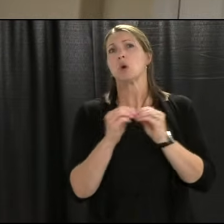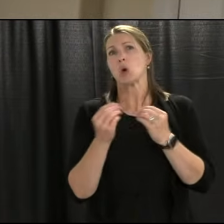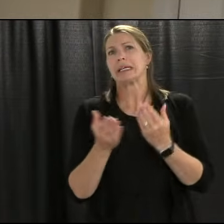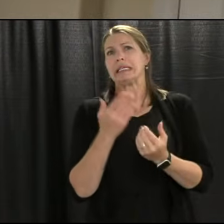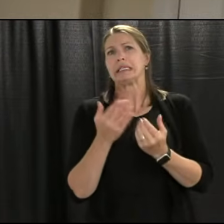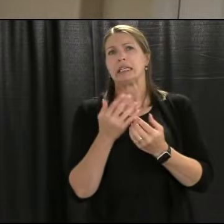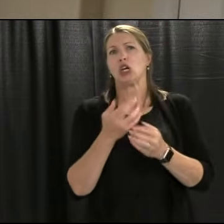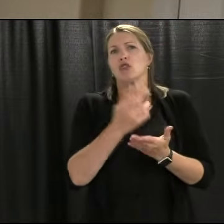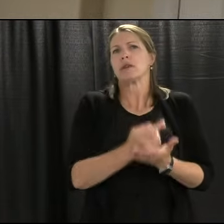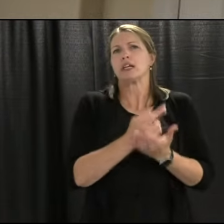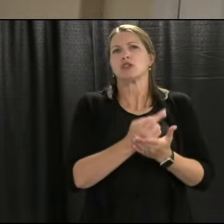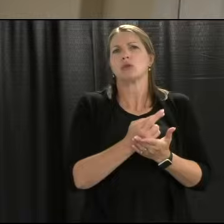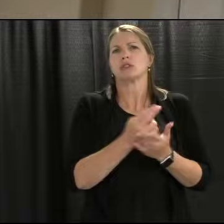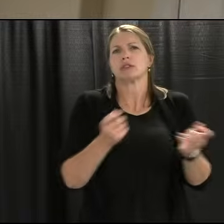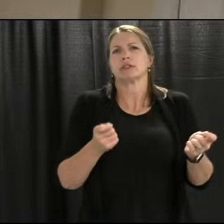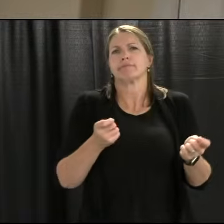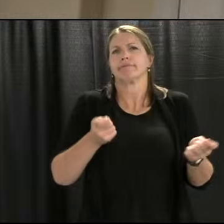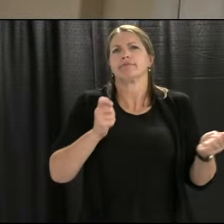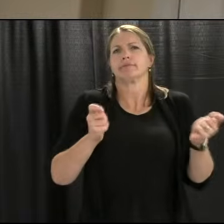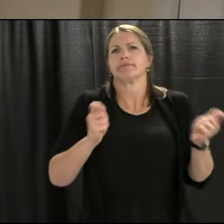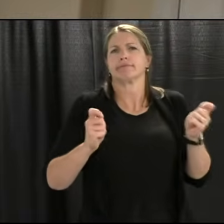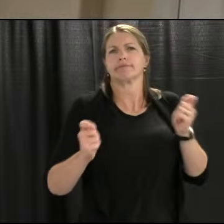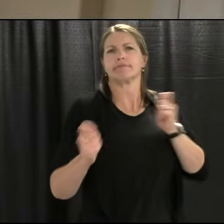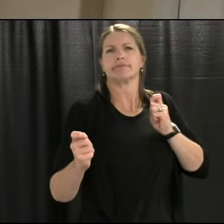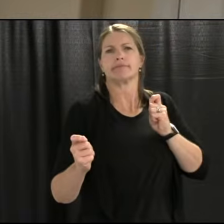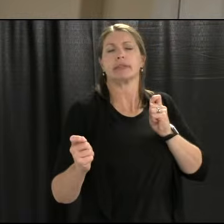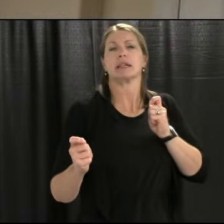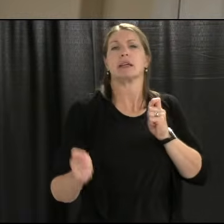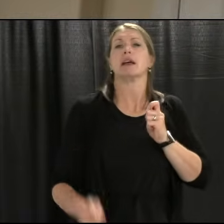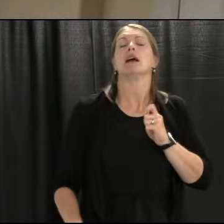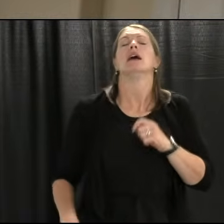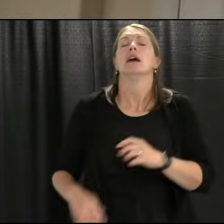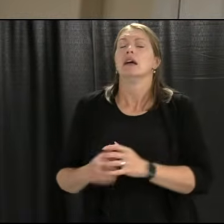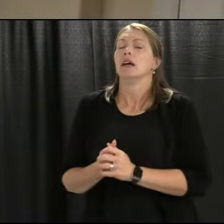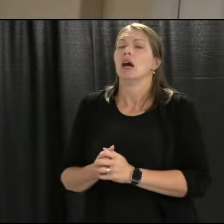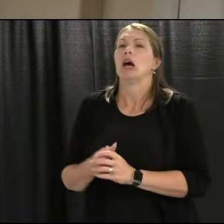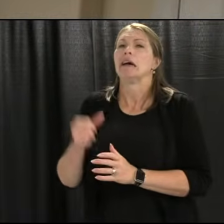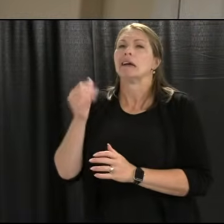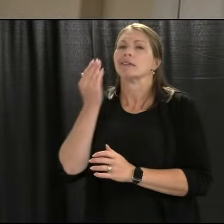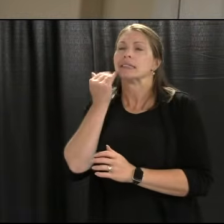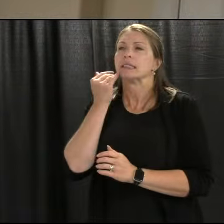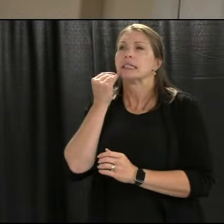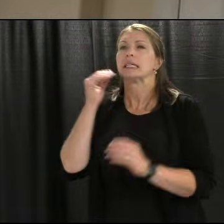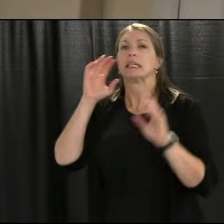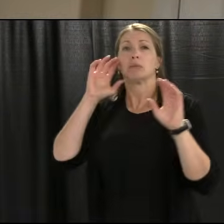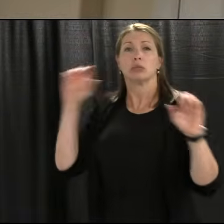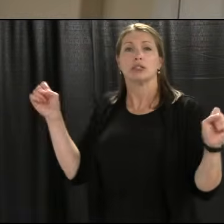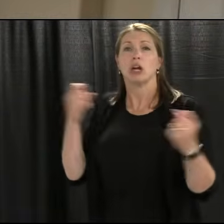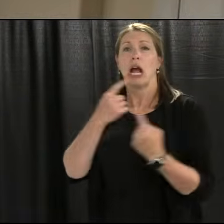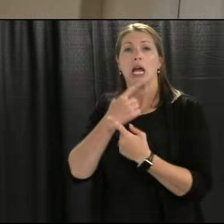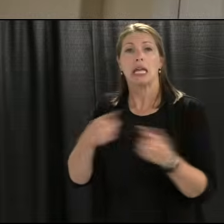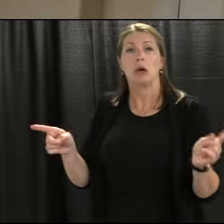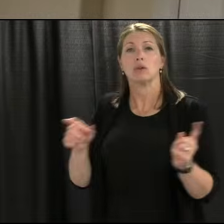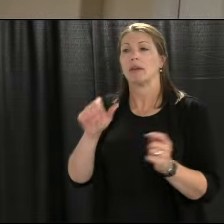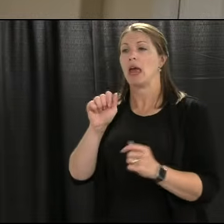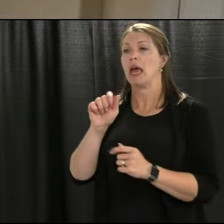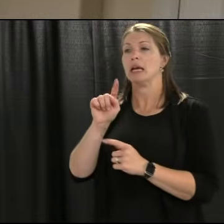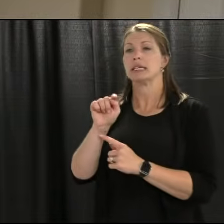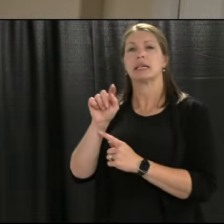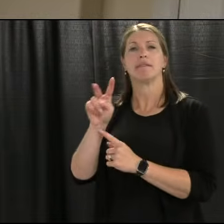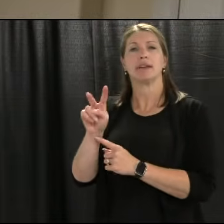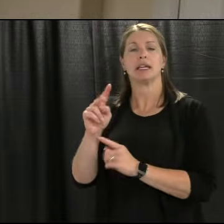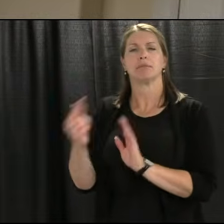simultaneously. The Premier mentioned the ATVs. We will have more information coming later